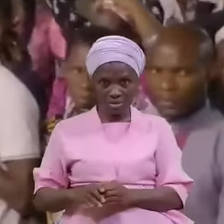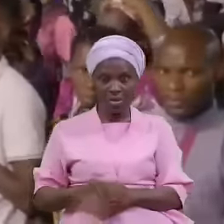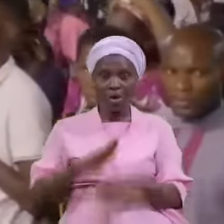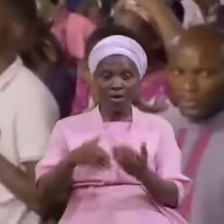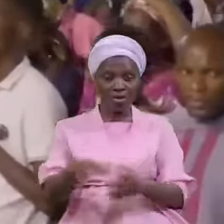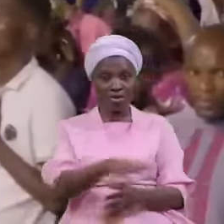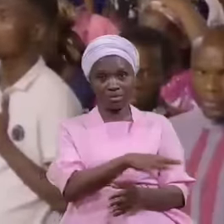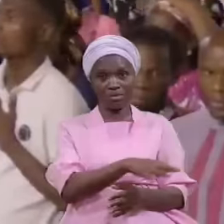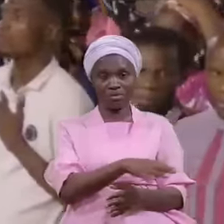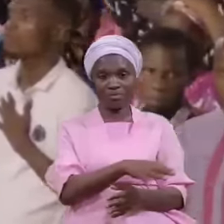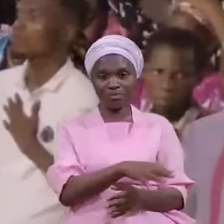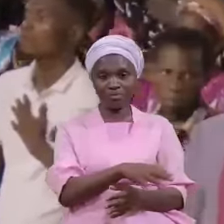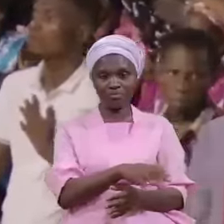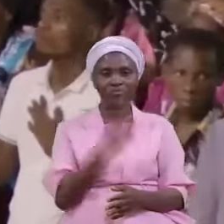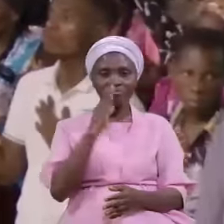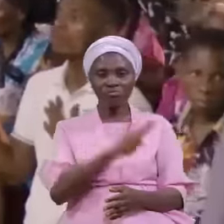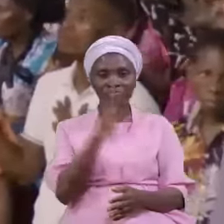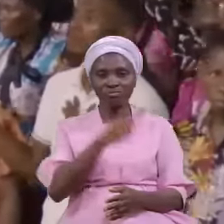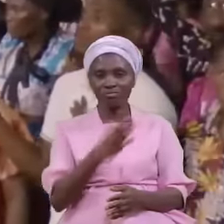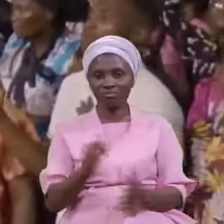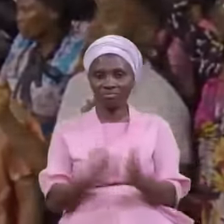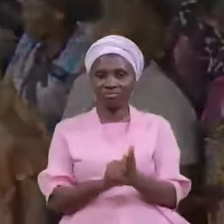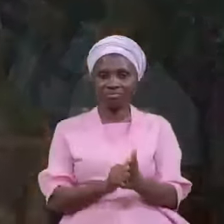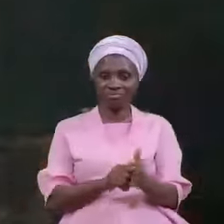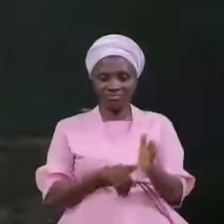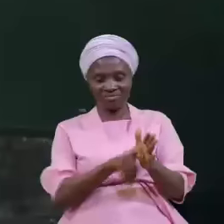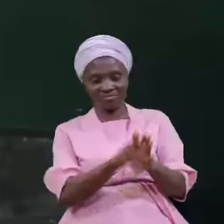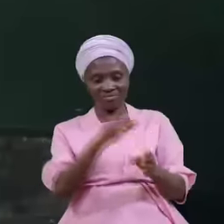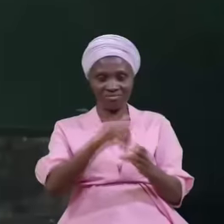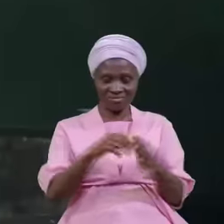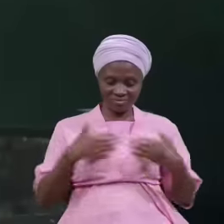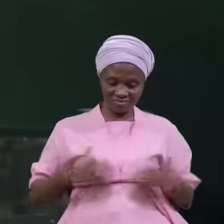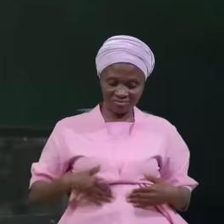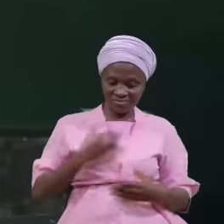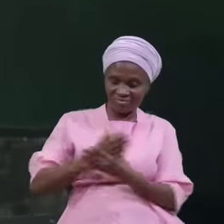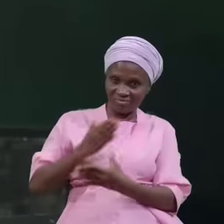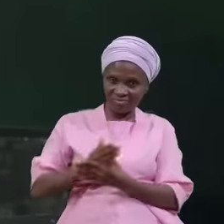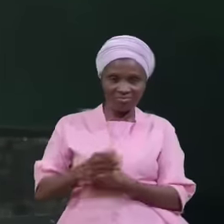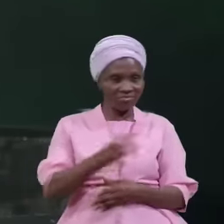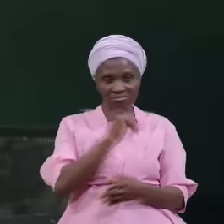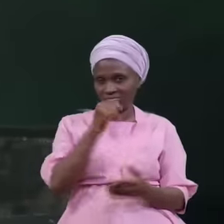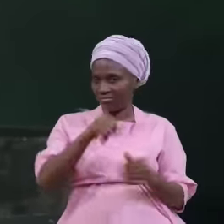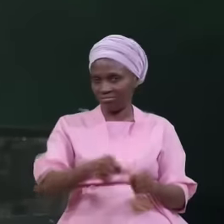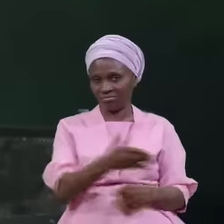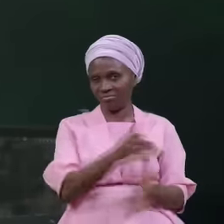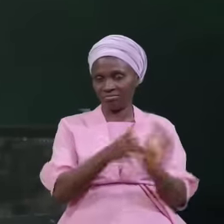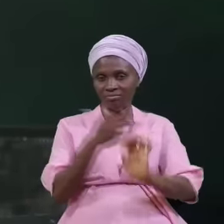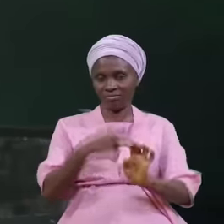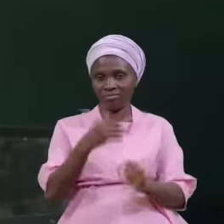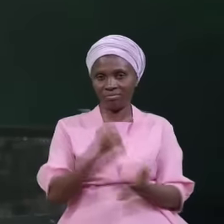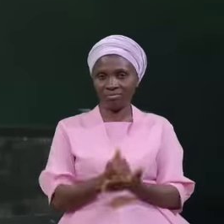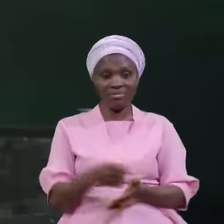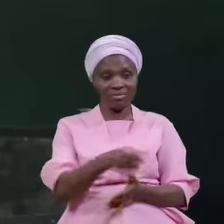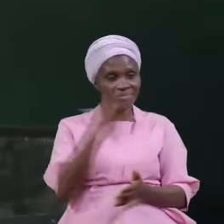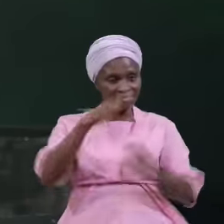evil things walking about in the body, they cannot remain there. Amen. They will bow